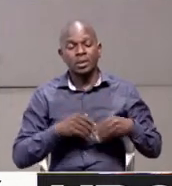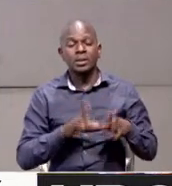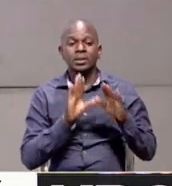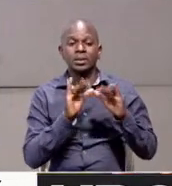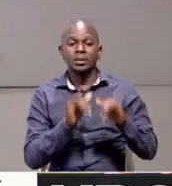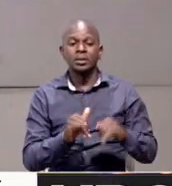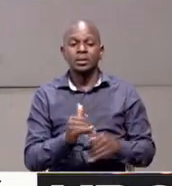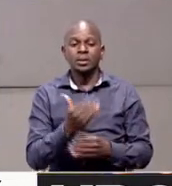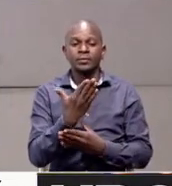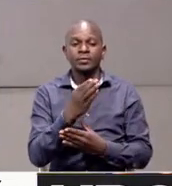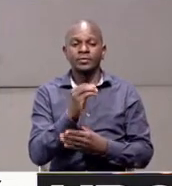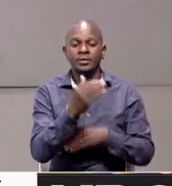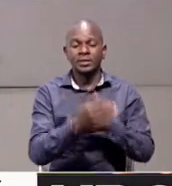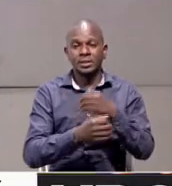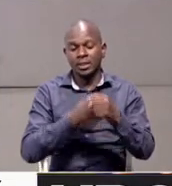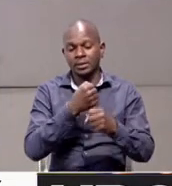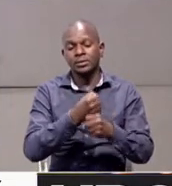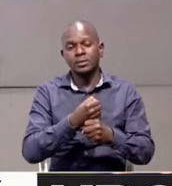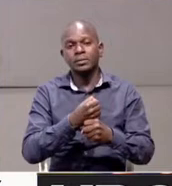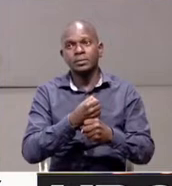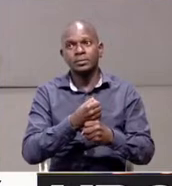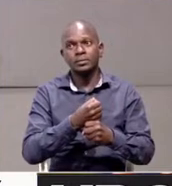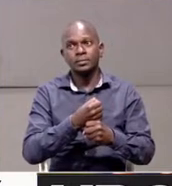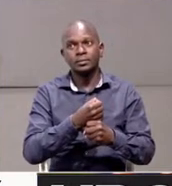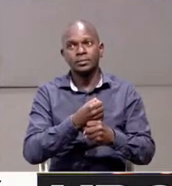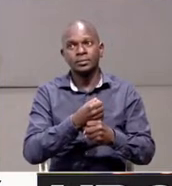for 50 years.